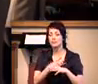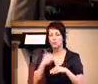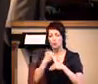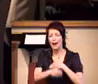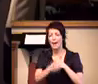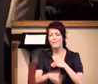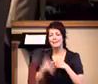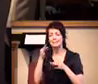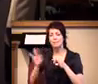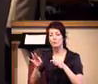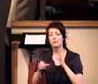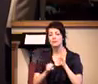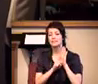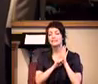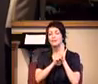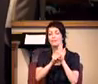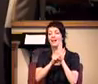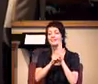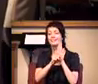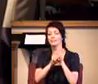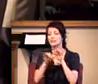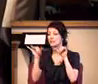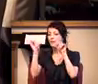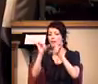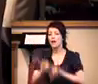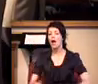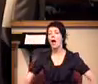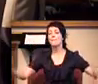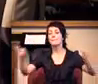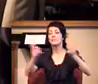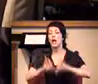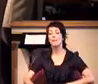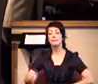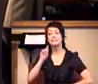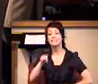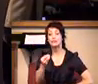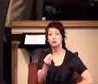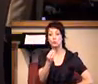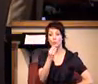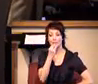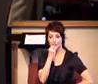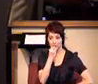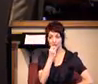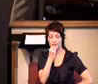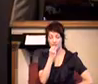something we all have in common, the need to eat.